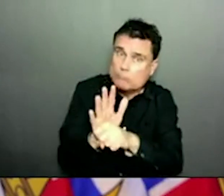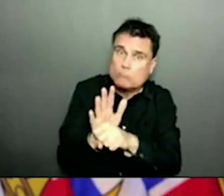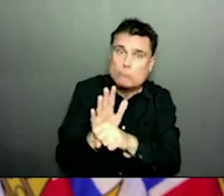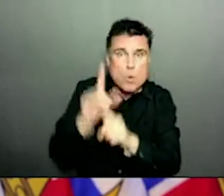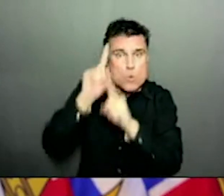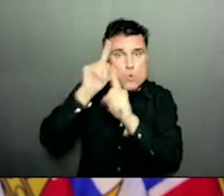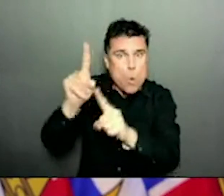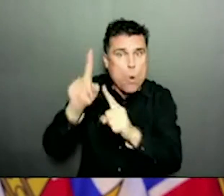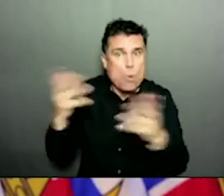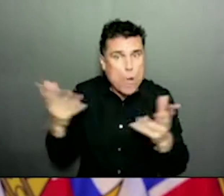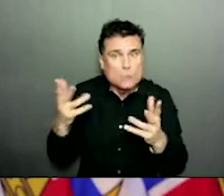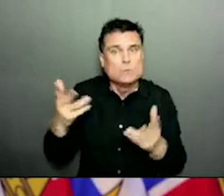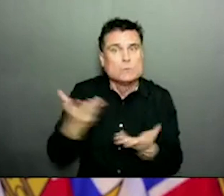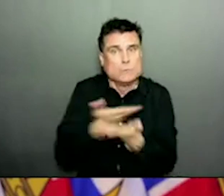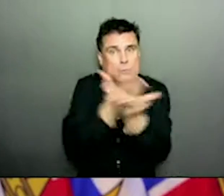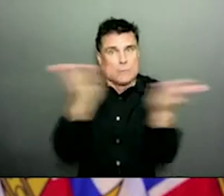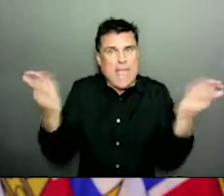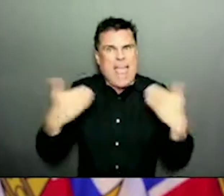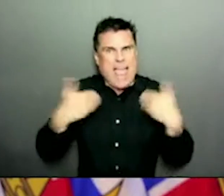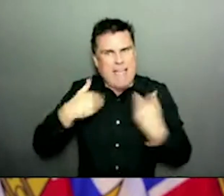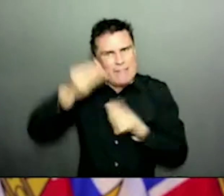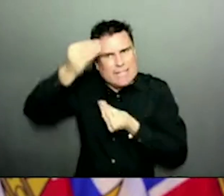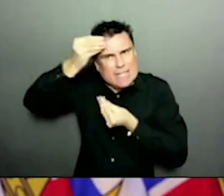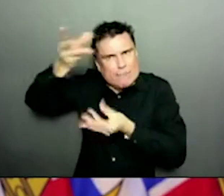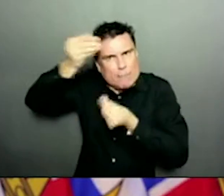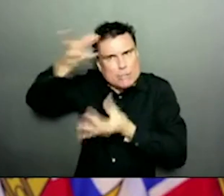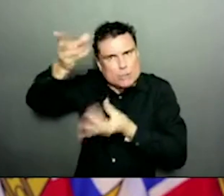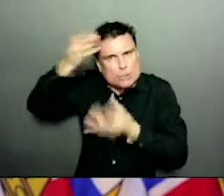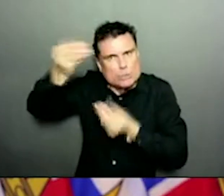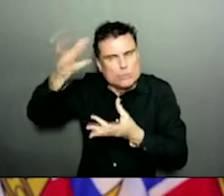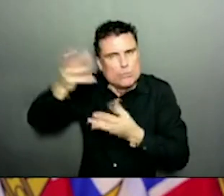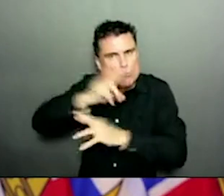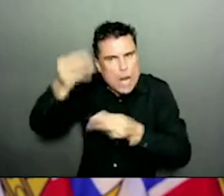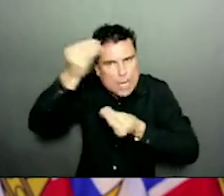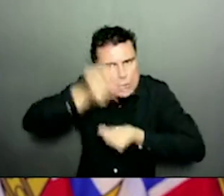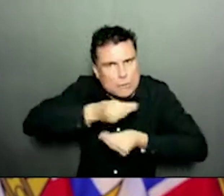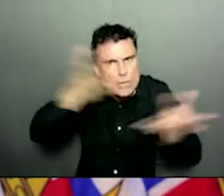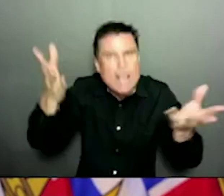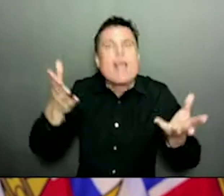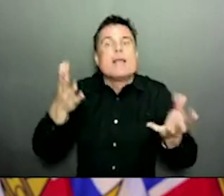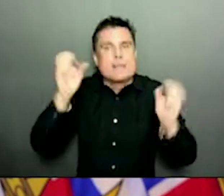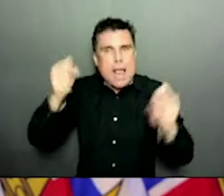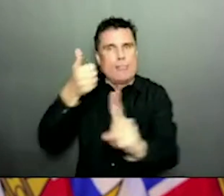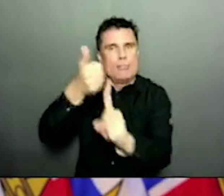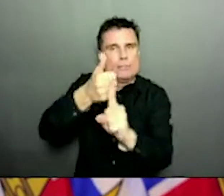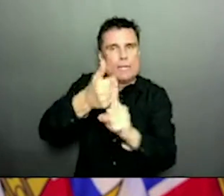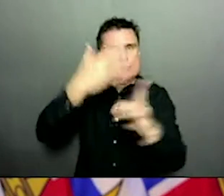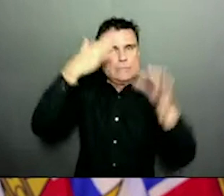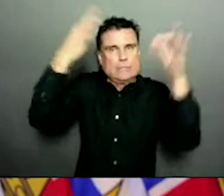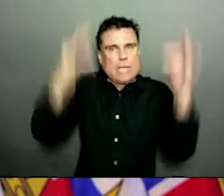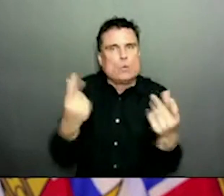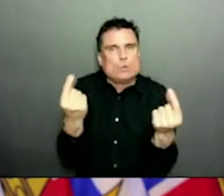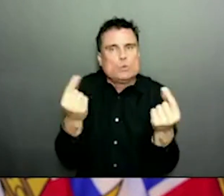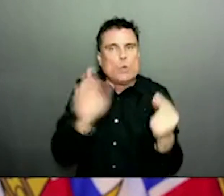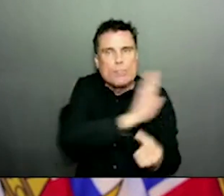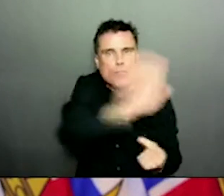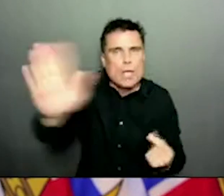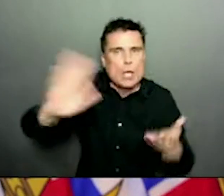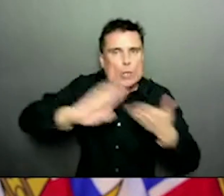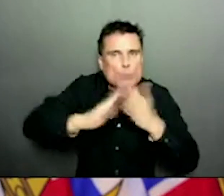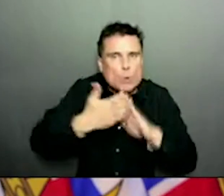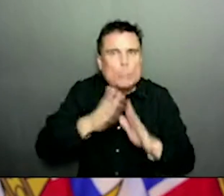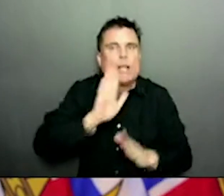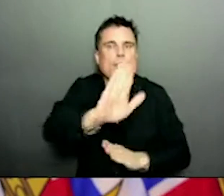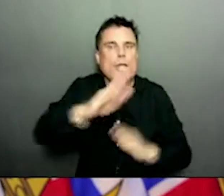as leaders and governments in their own nations need to make the decisions they need to make.